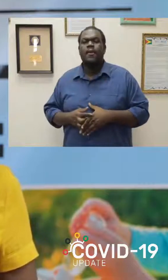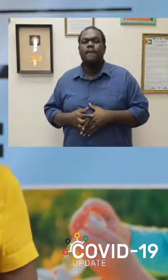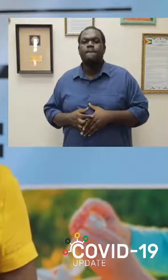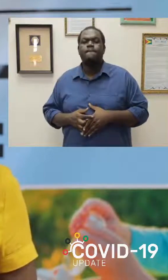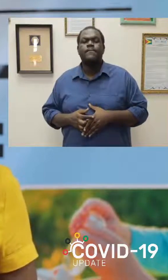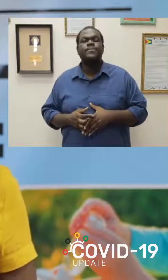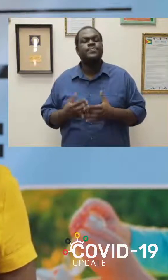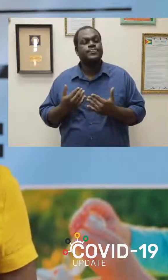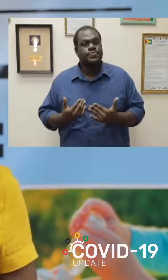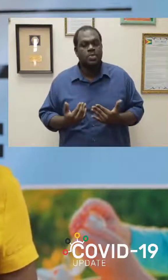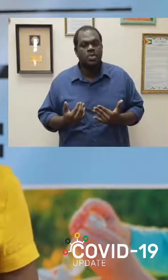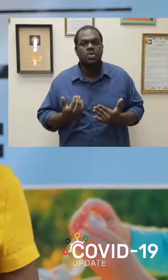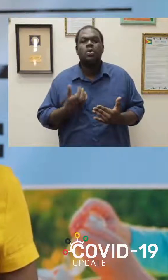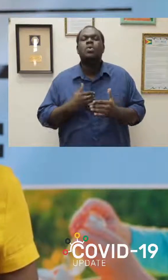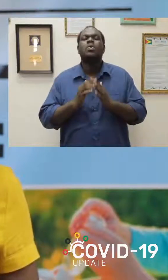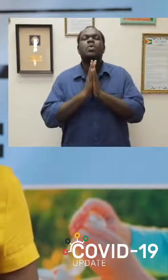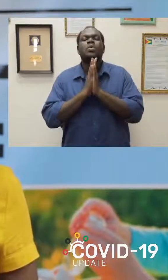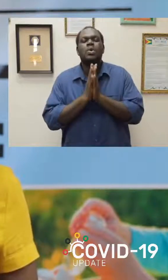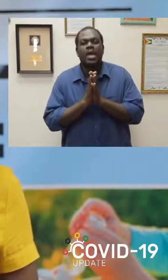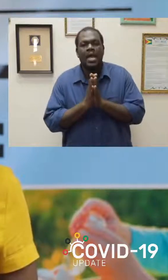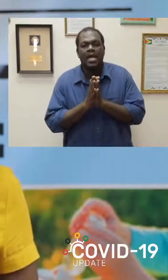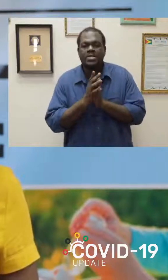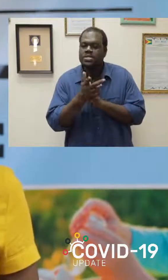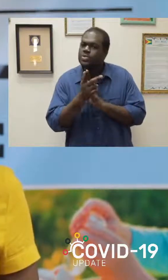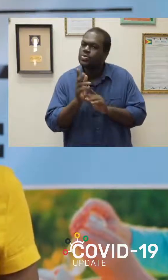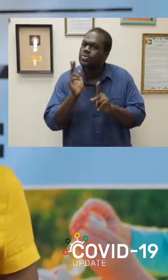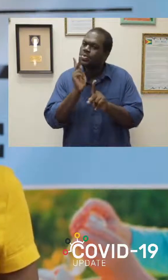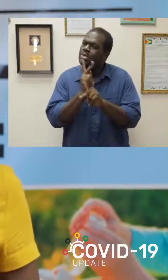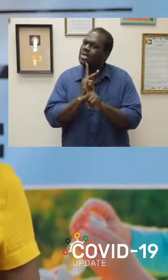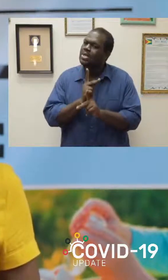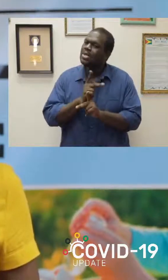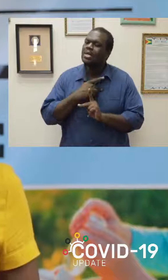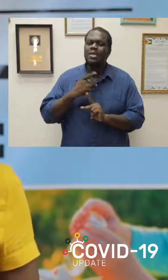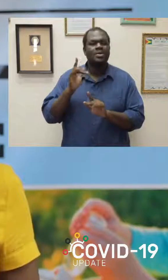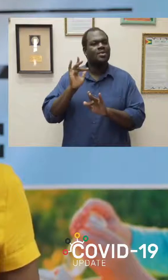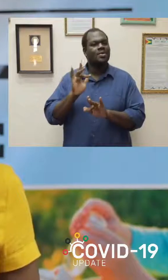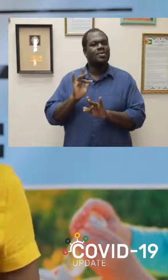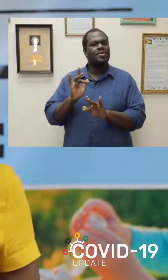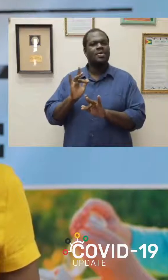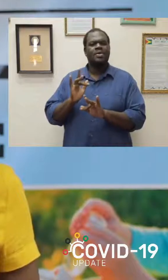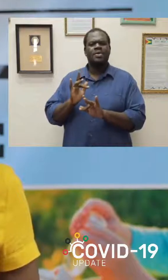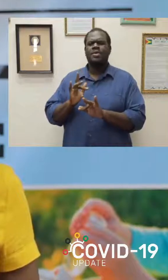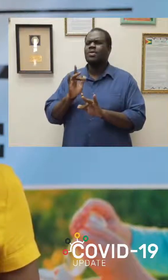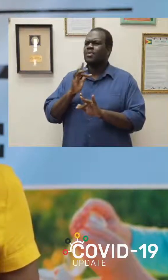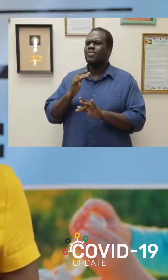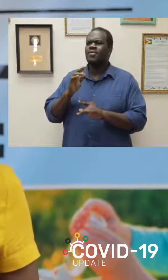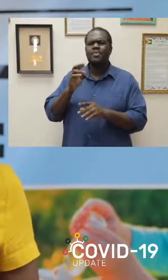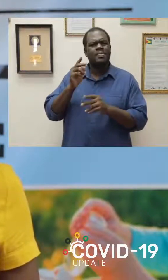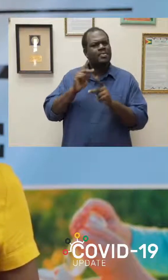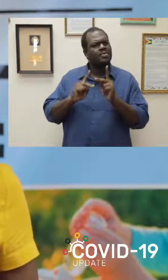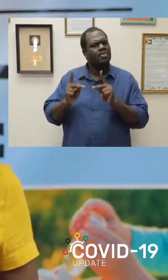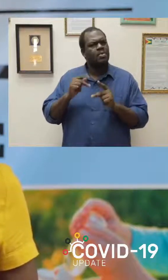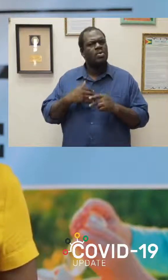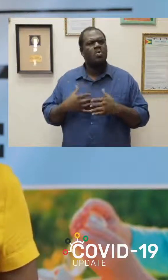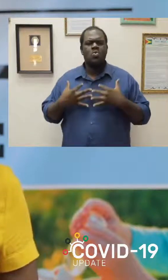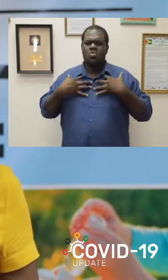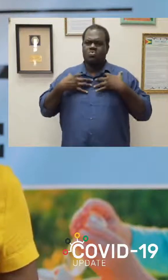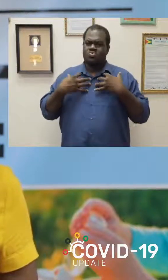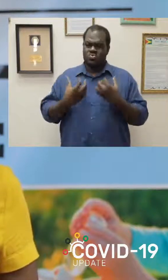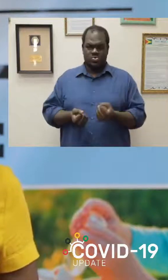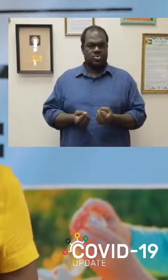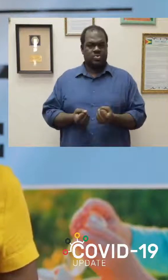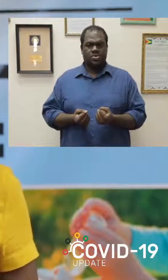compassion to your brothers and sisters who have recovered from this disease. Their journey was not an easy one, and they need